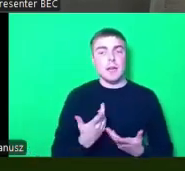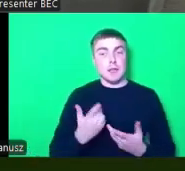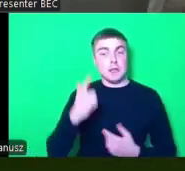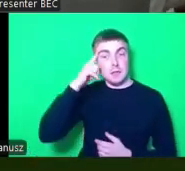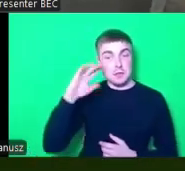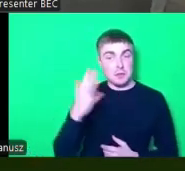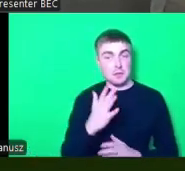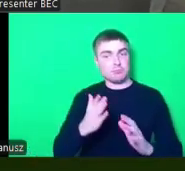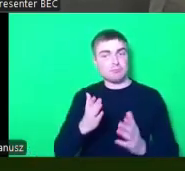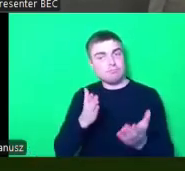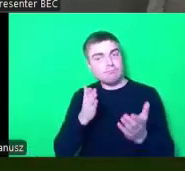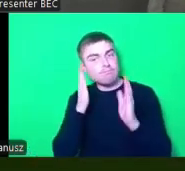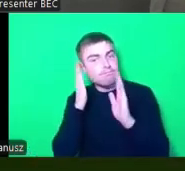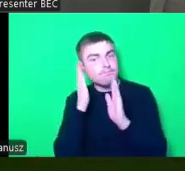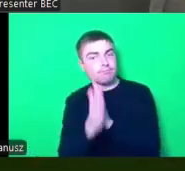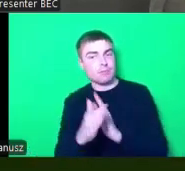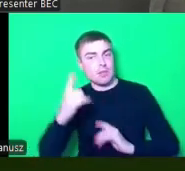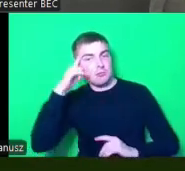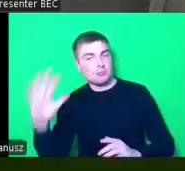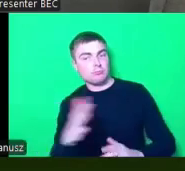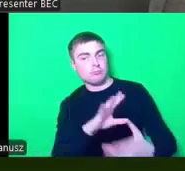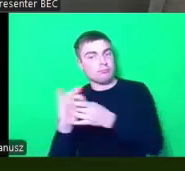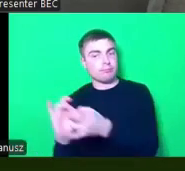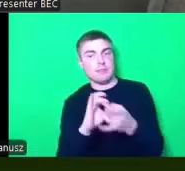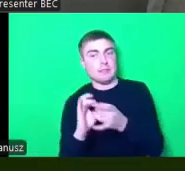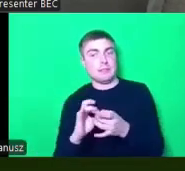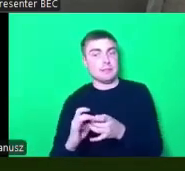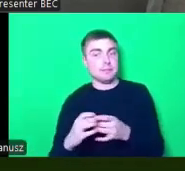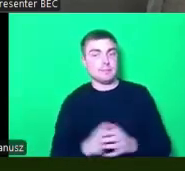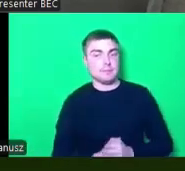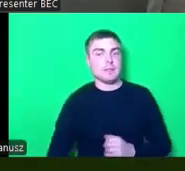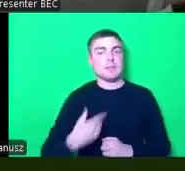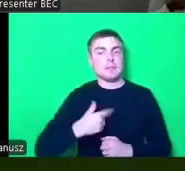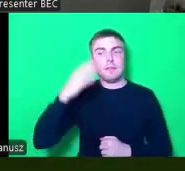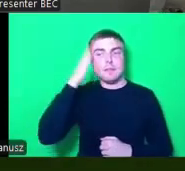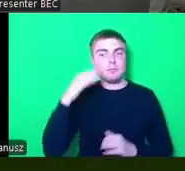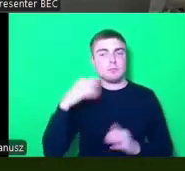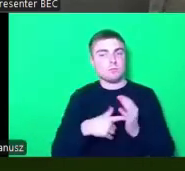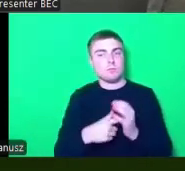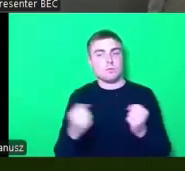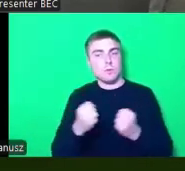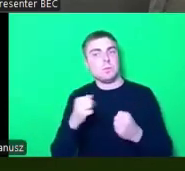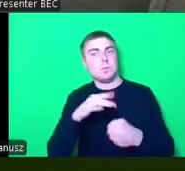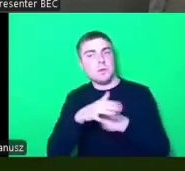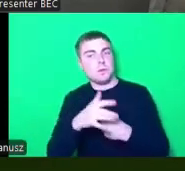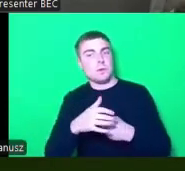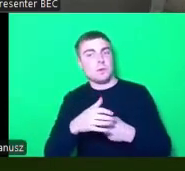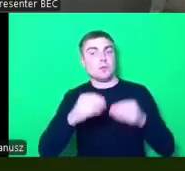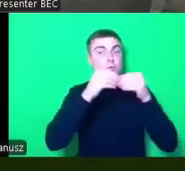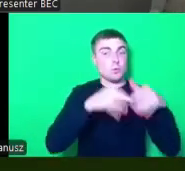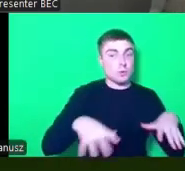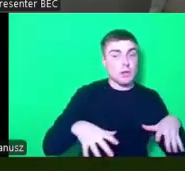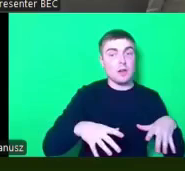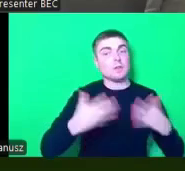diversity. It has more to do with structural diversity, functional diversity, or also it's dependent